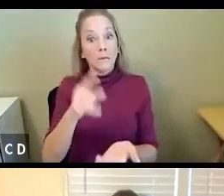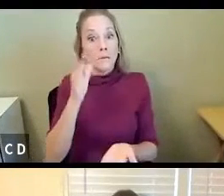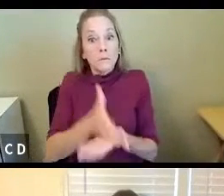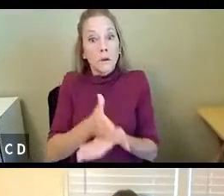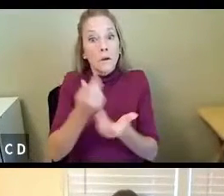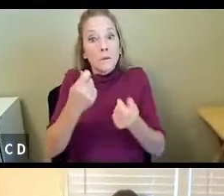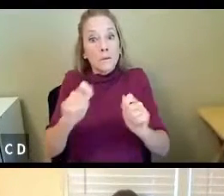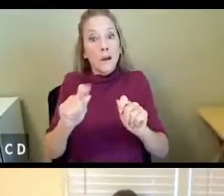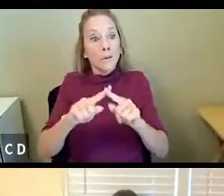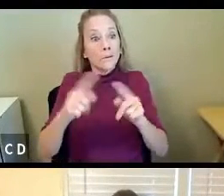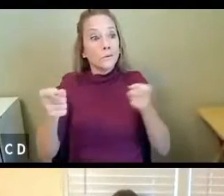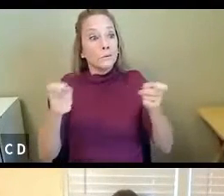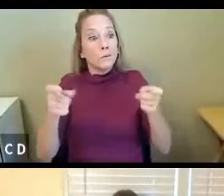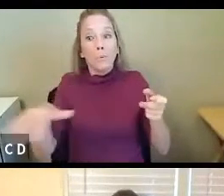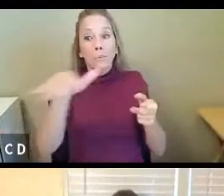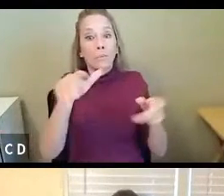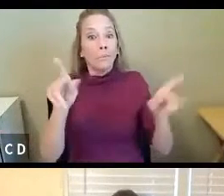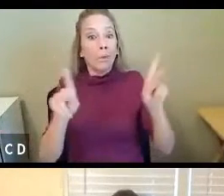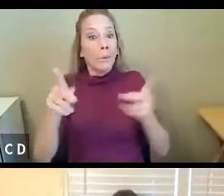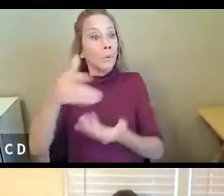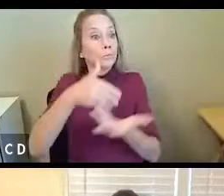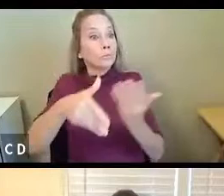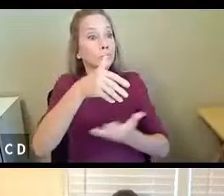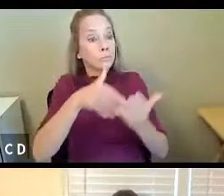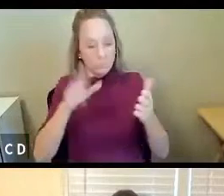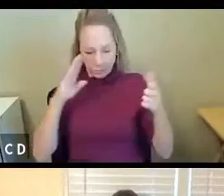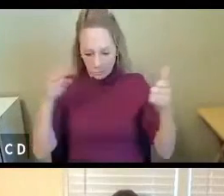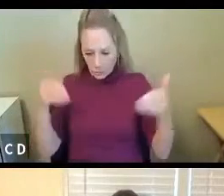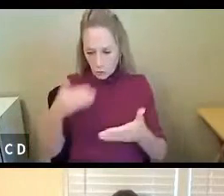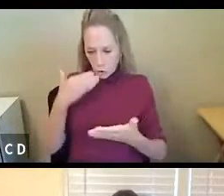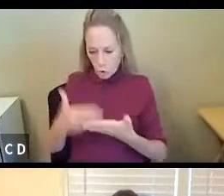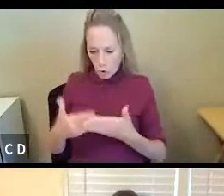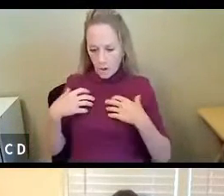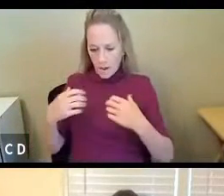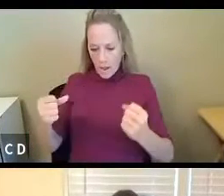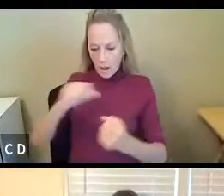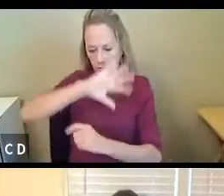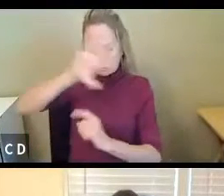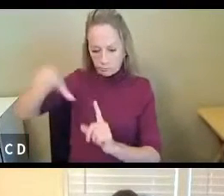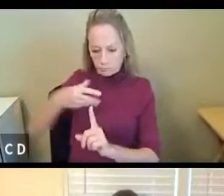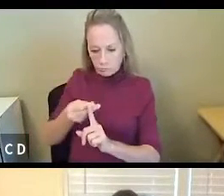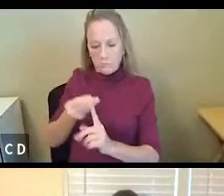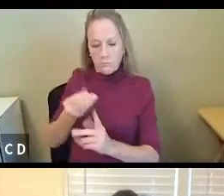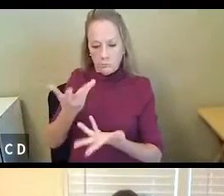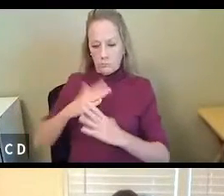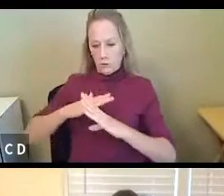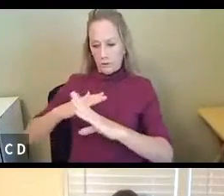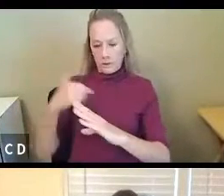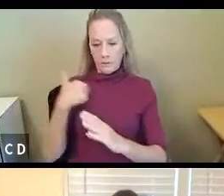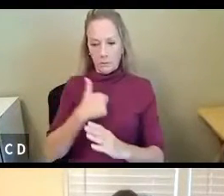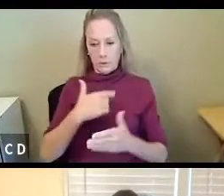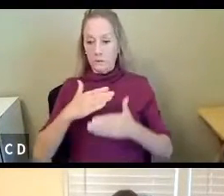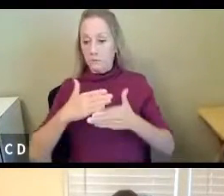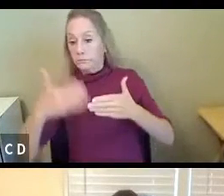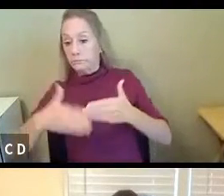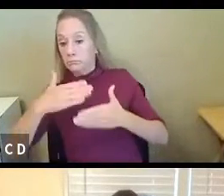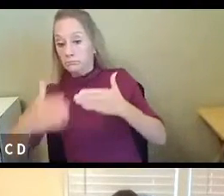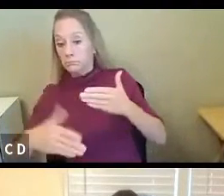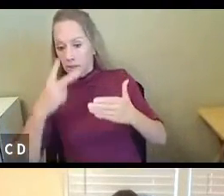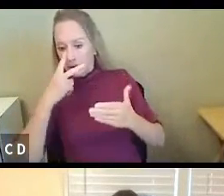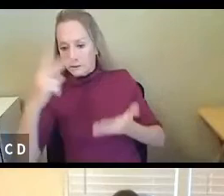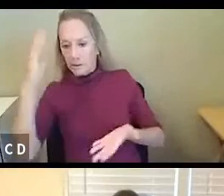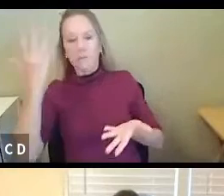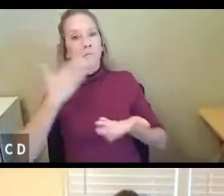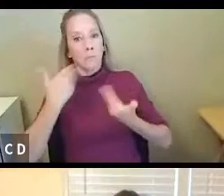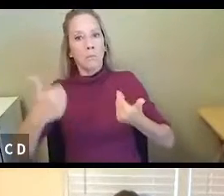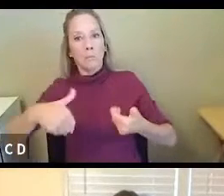control social behaviors and focus on good health preventions and therapeutics, we might see better results. It was not